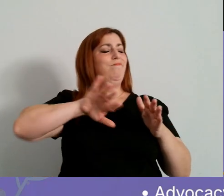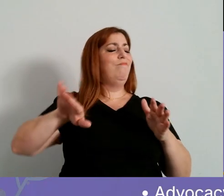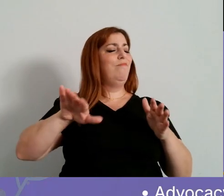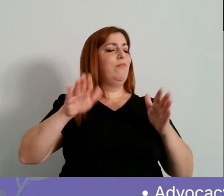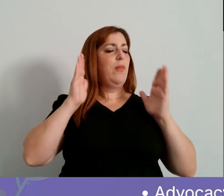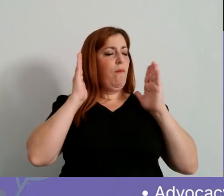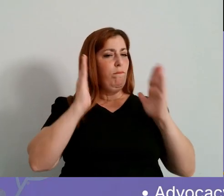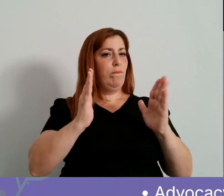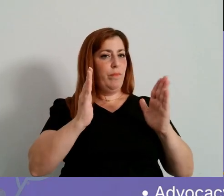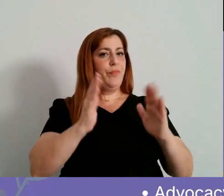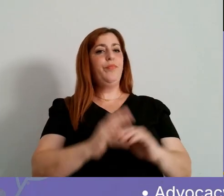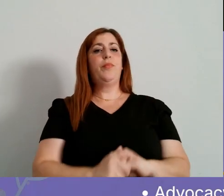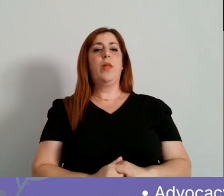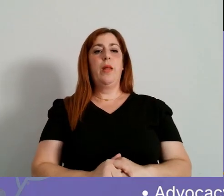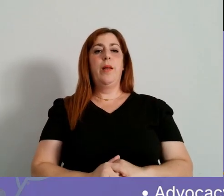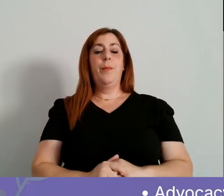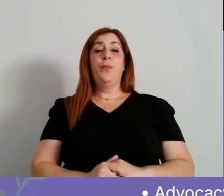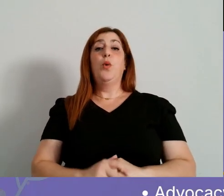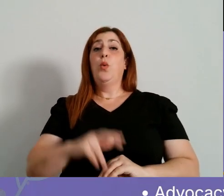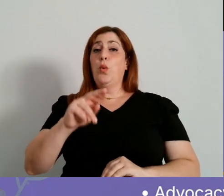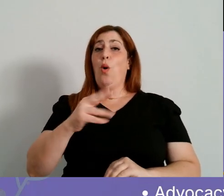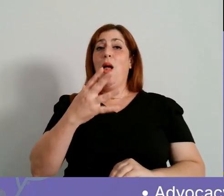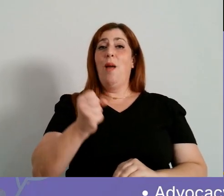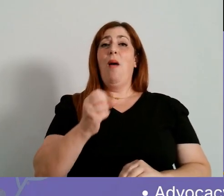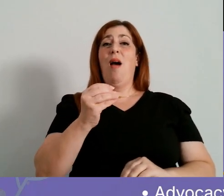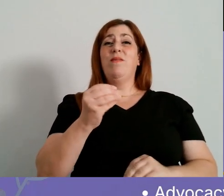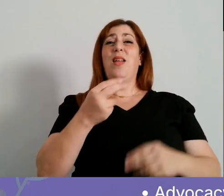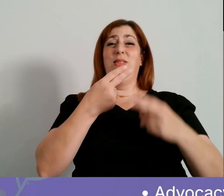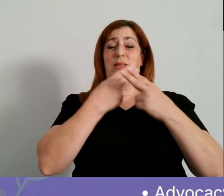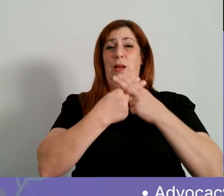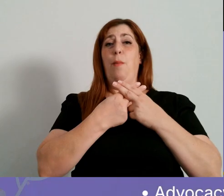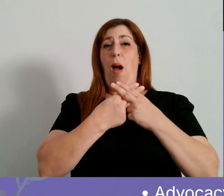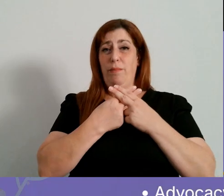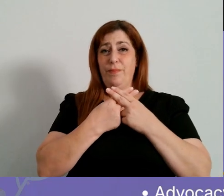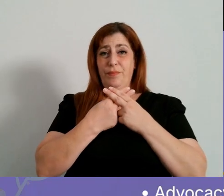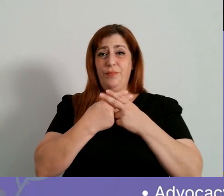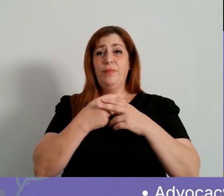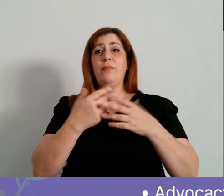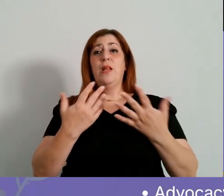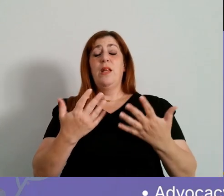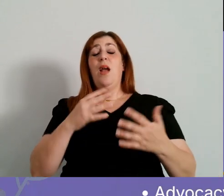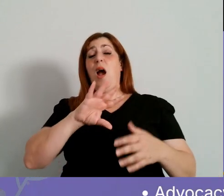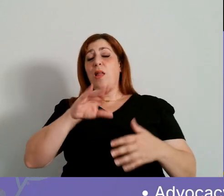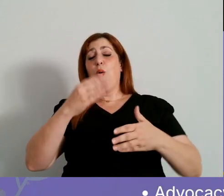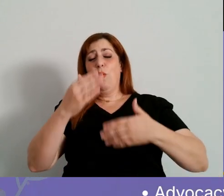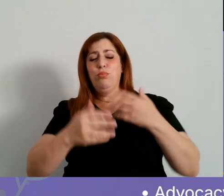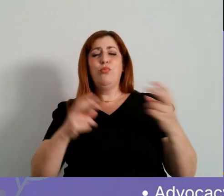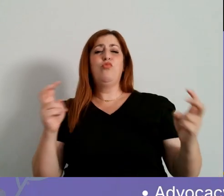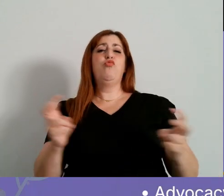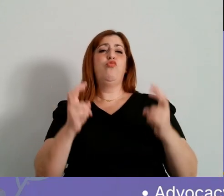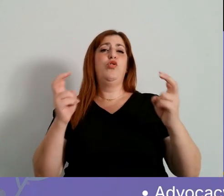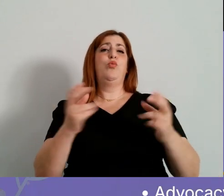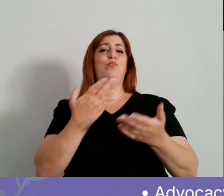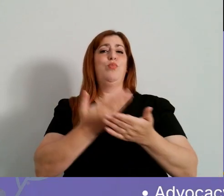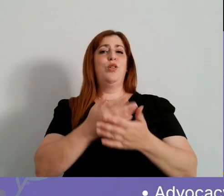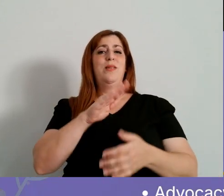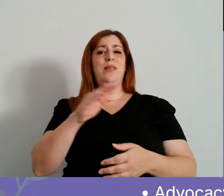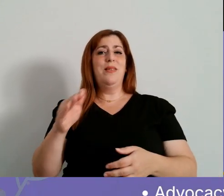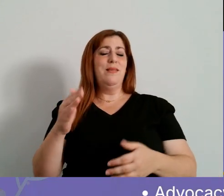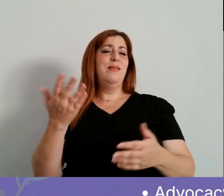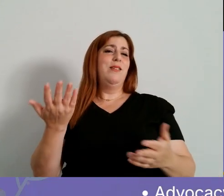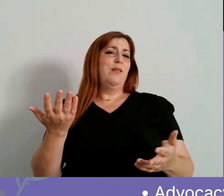play. There's the stereotypes, stigma, and misunderstandings that we have to constantly fight against. For